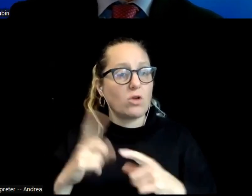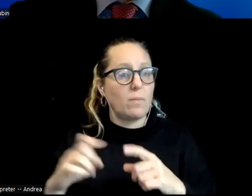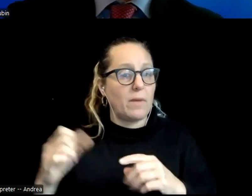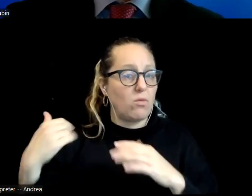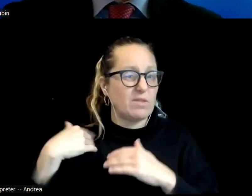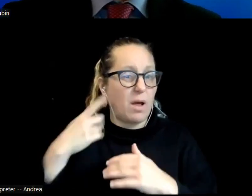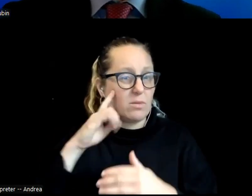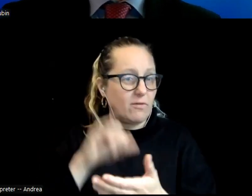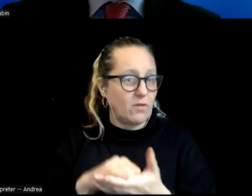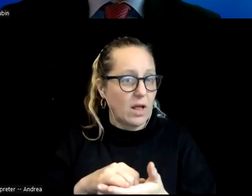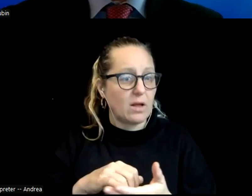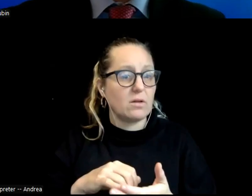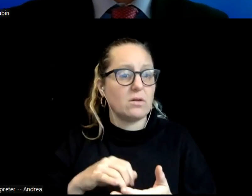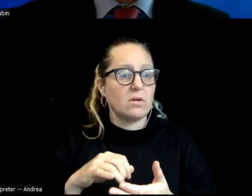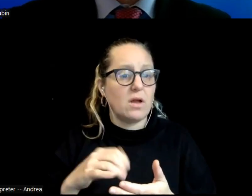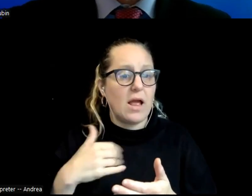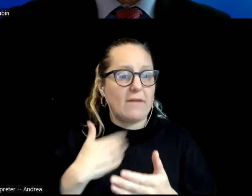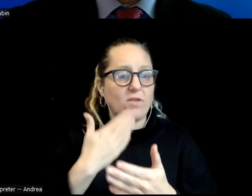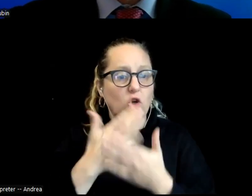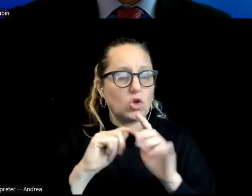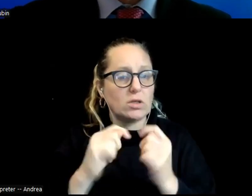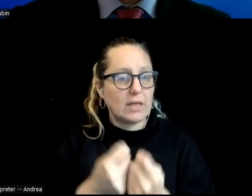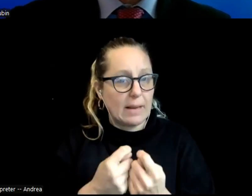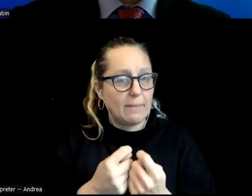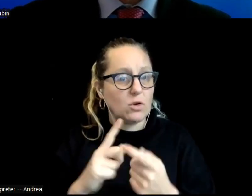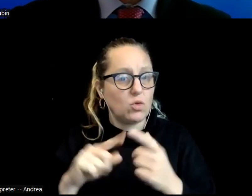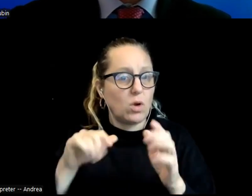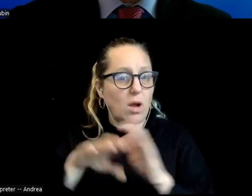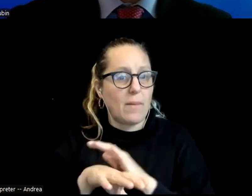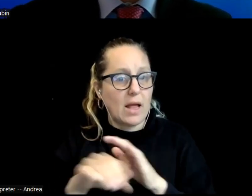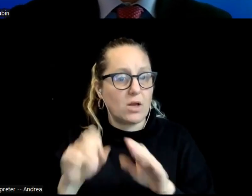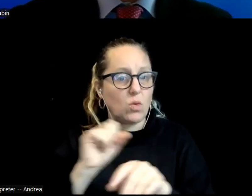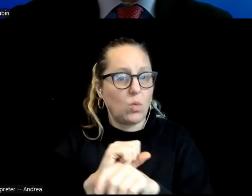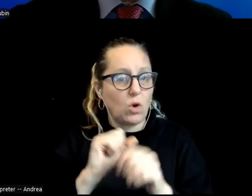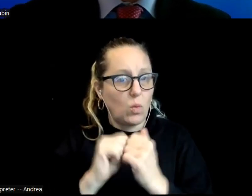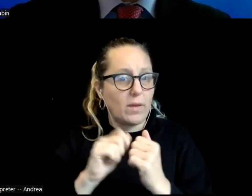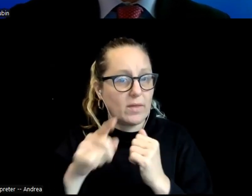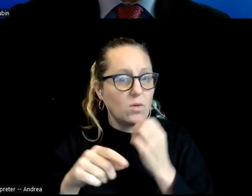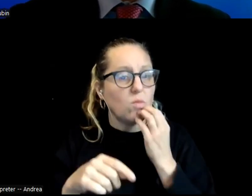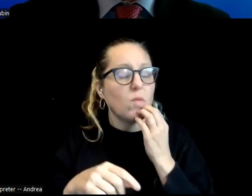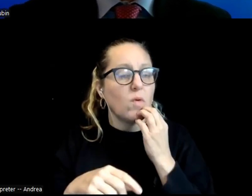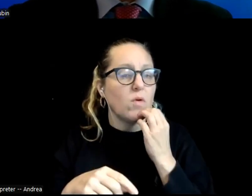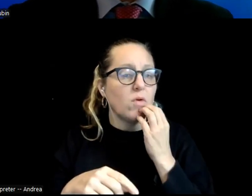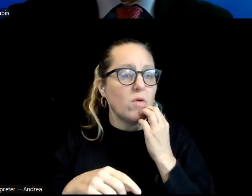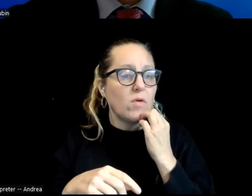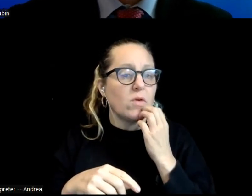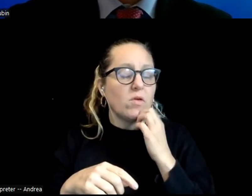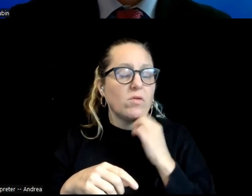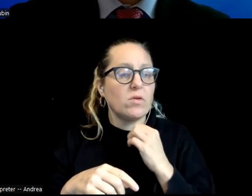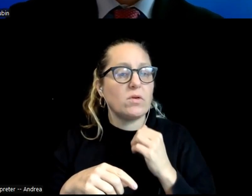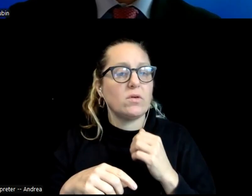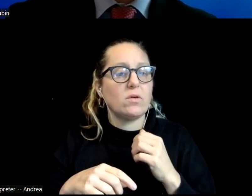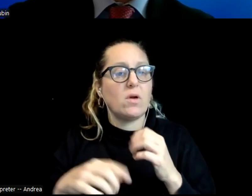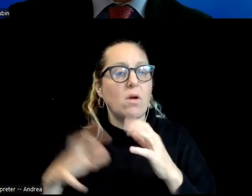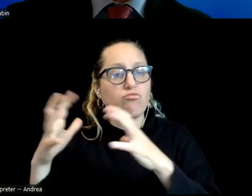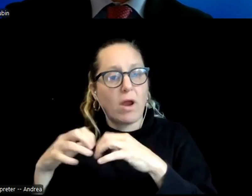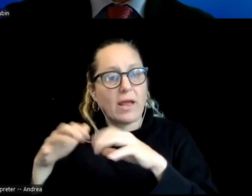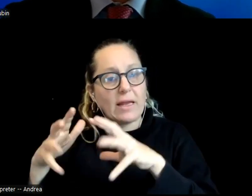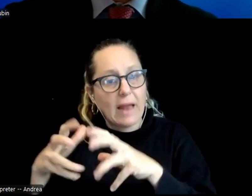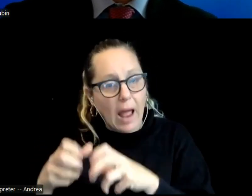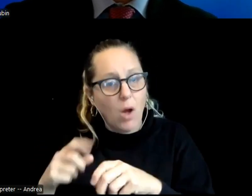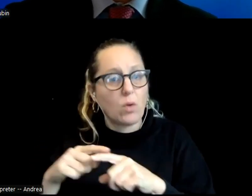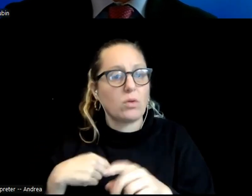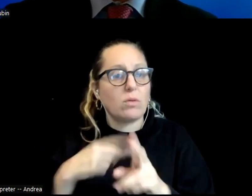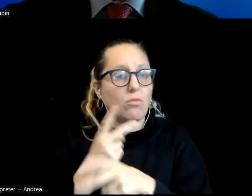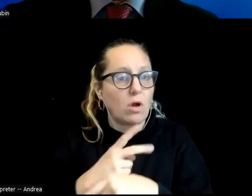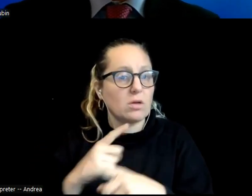for. Having a good team to come in and to work with you and breaking down the products, breaking down the